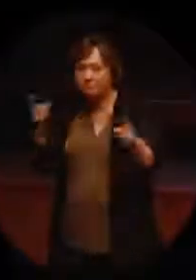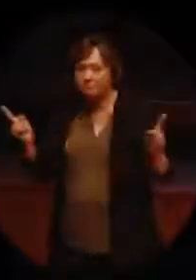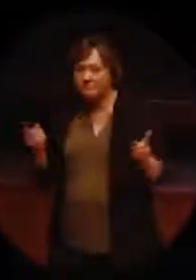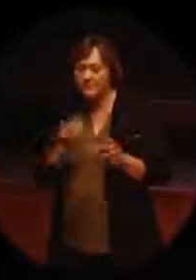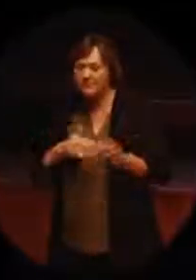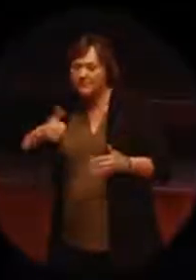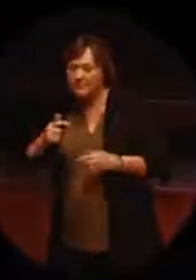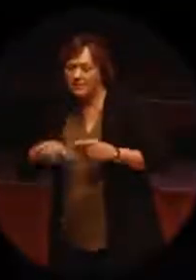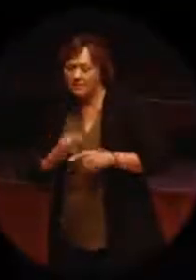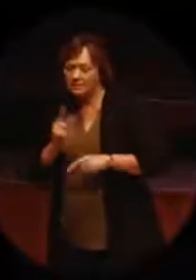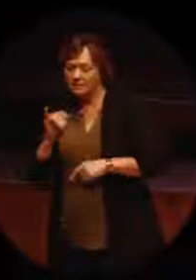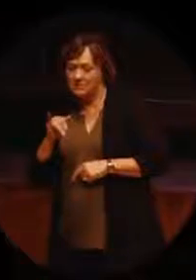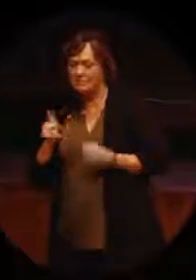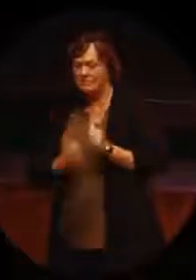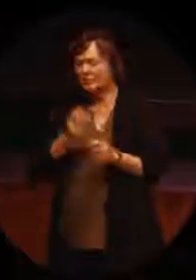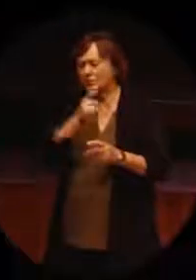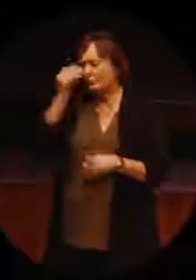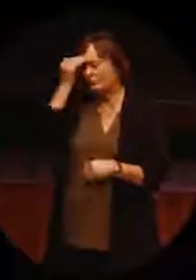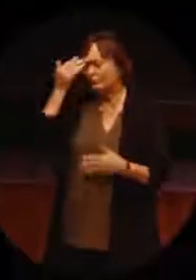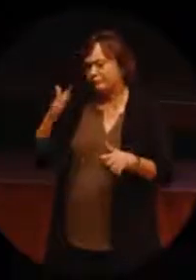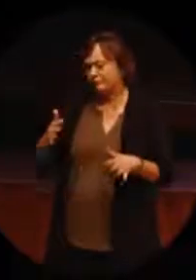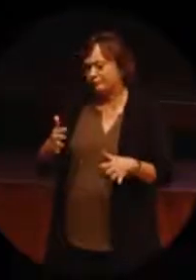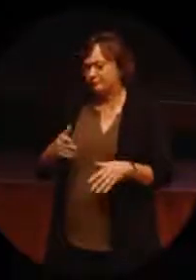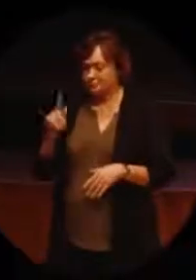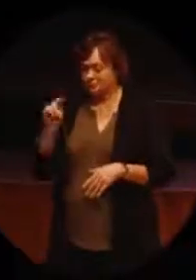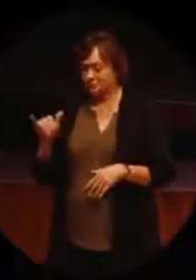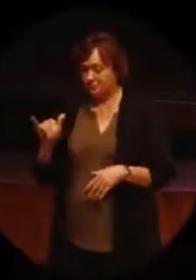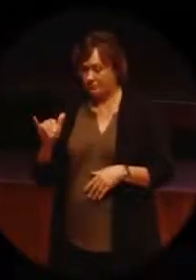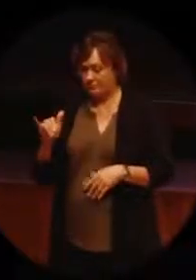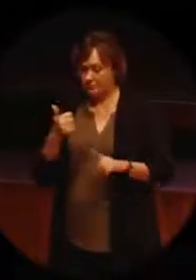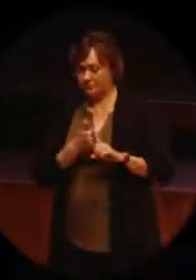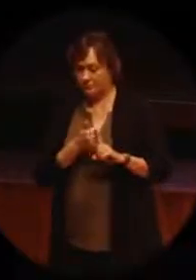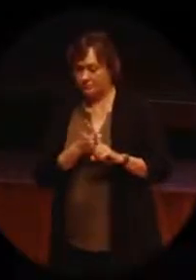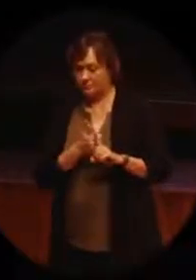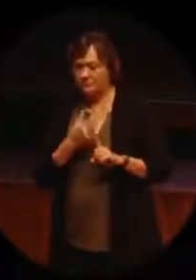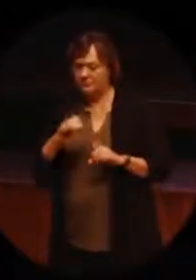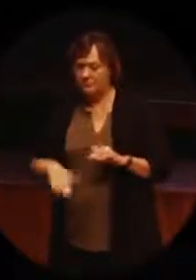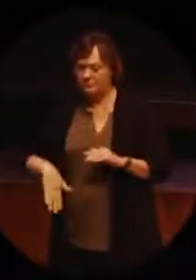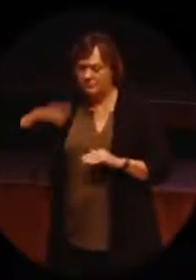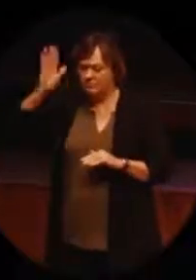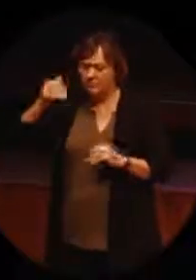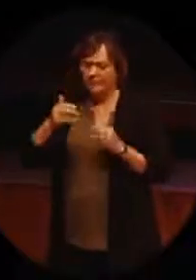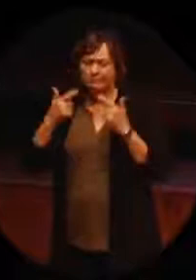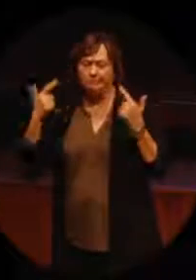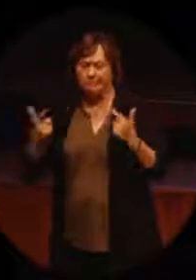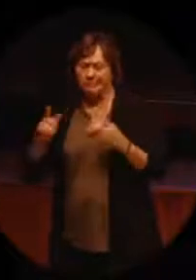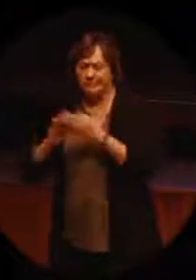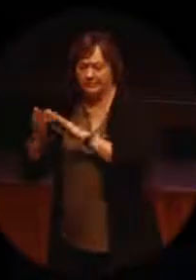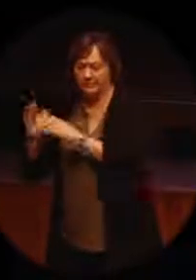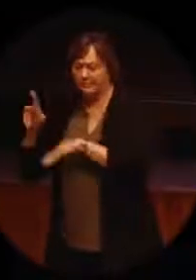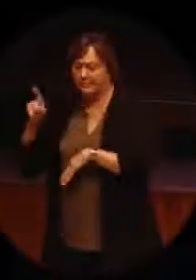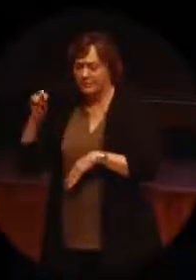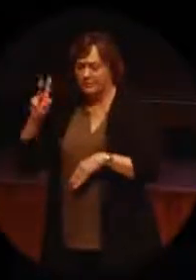I'll tell you something else about Ty. Most people know about this. Ty, even though he was raised in the